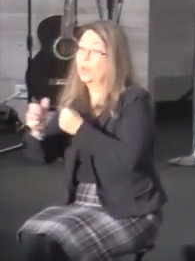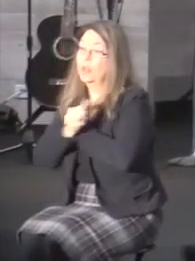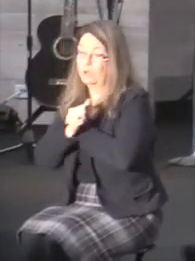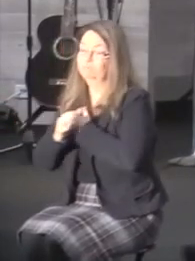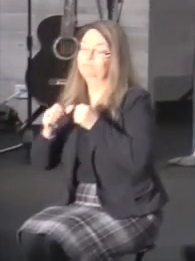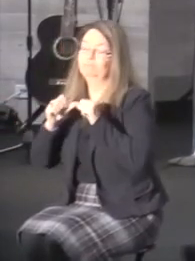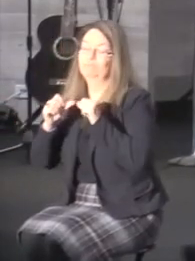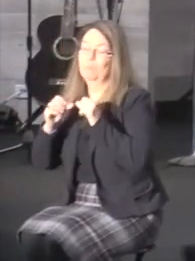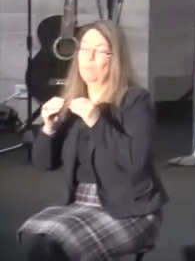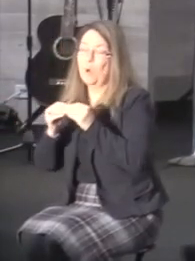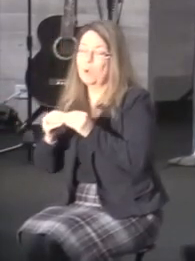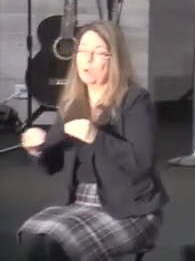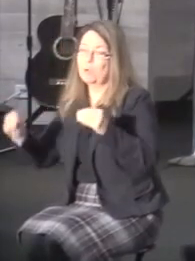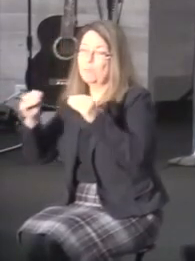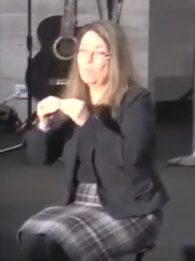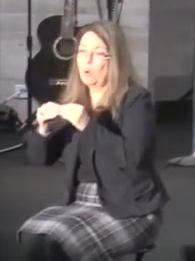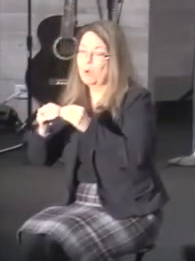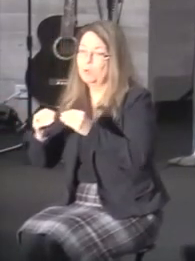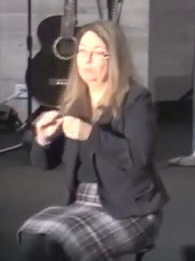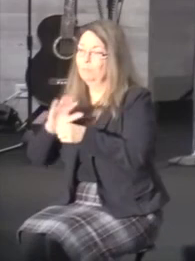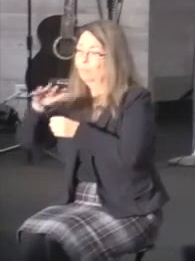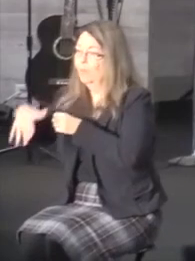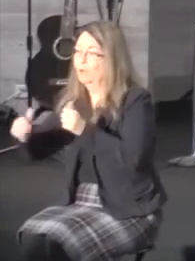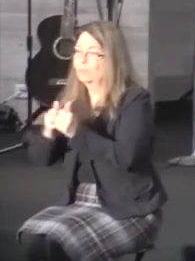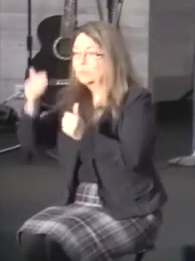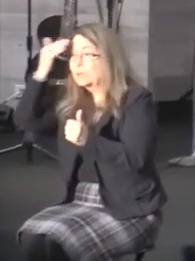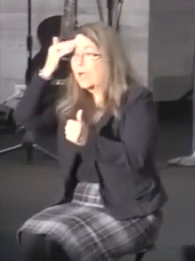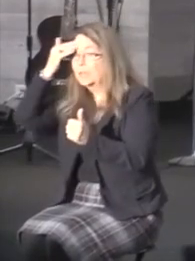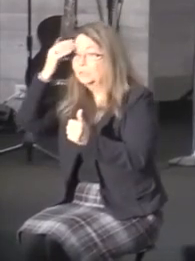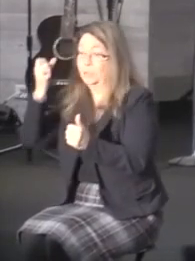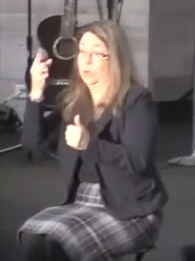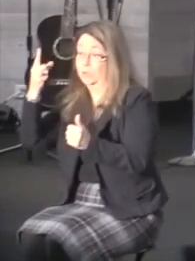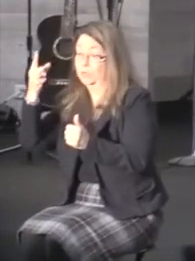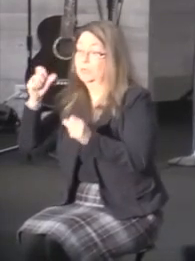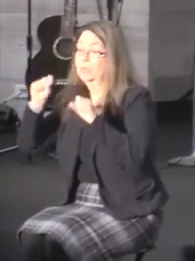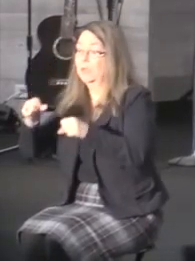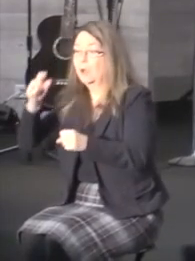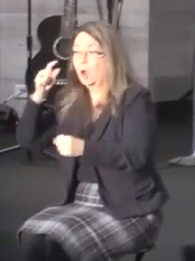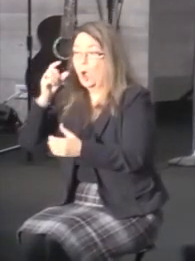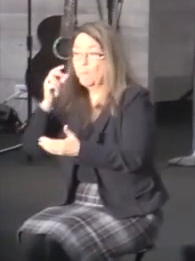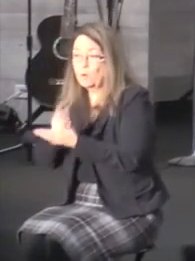more and more with knowledge and discernment so that you may approve